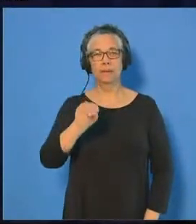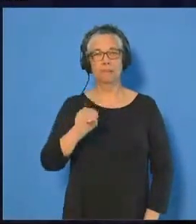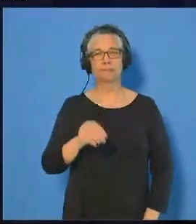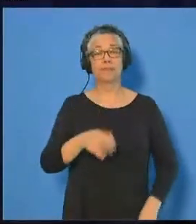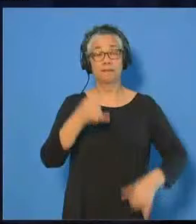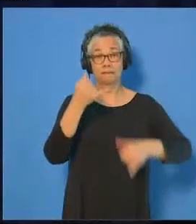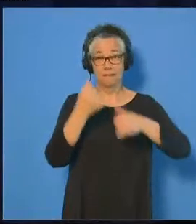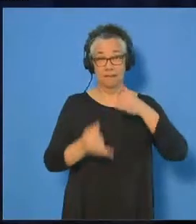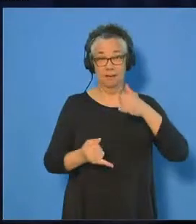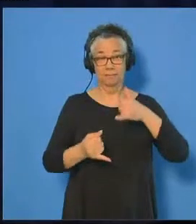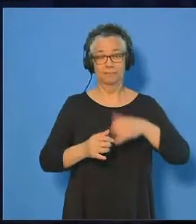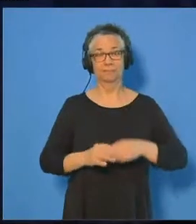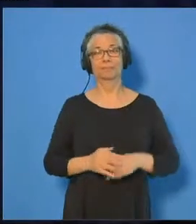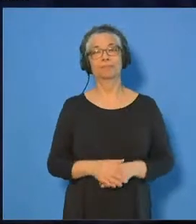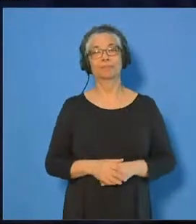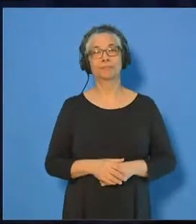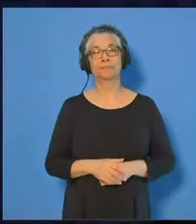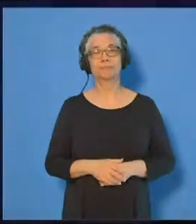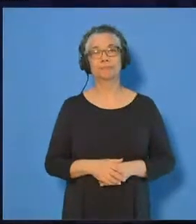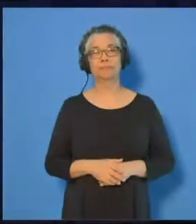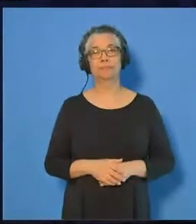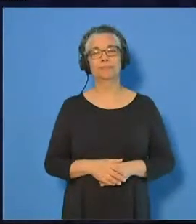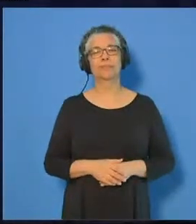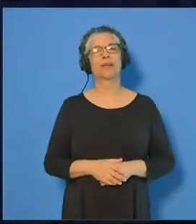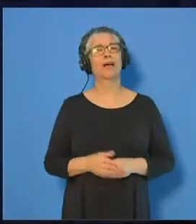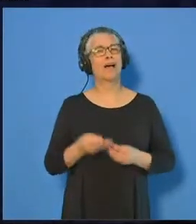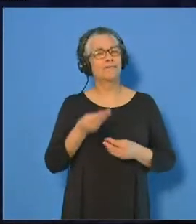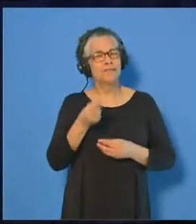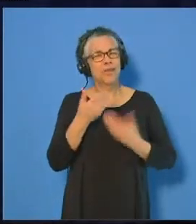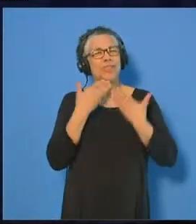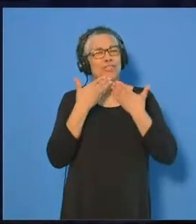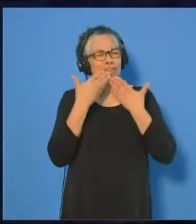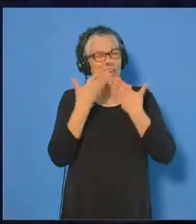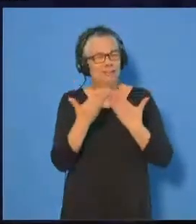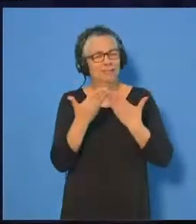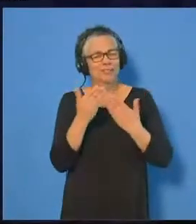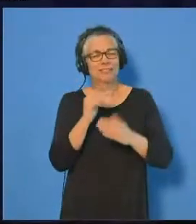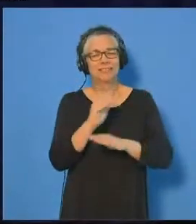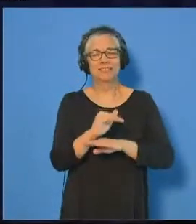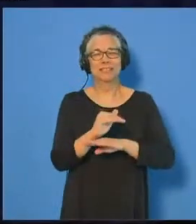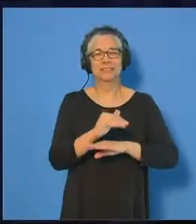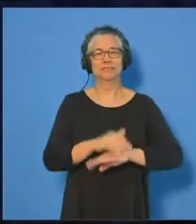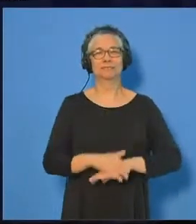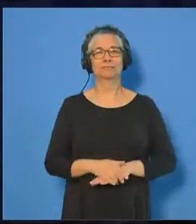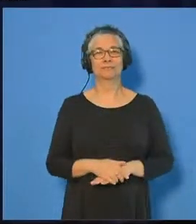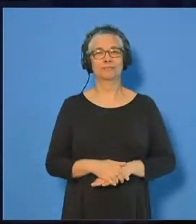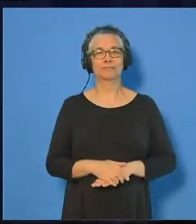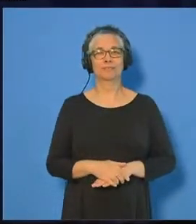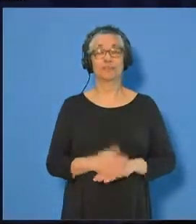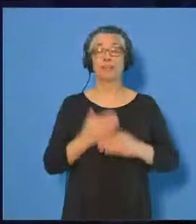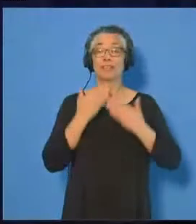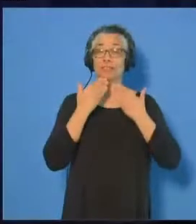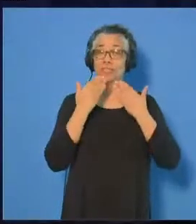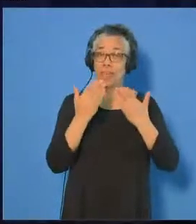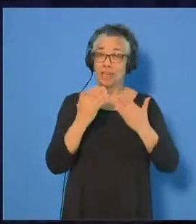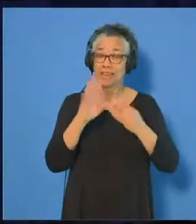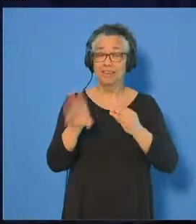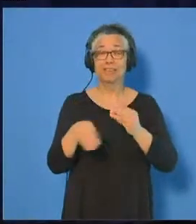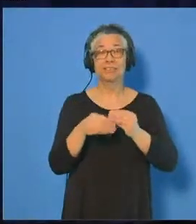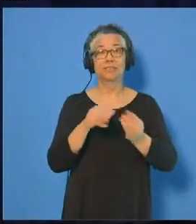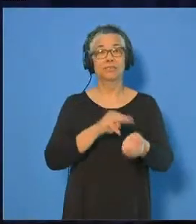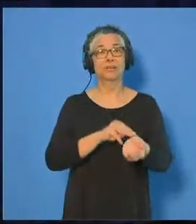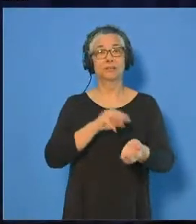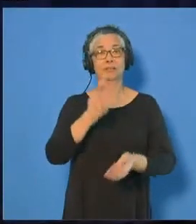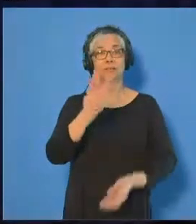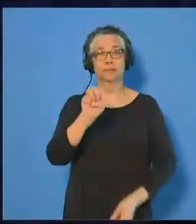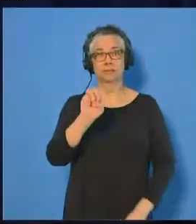Finally, I would just like to give a few thank yous this evening. I'd like to thank, in addition to Dr. Weldon, I